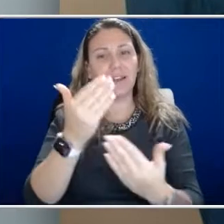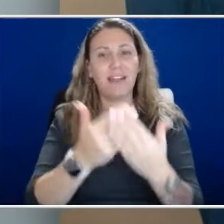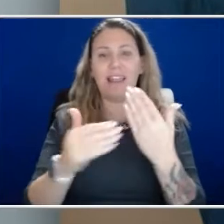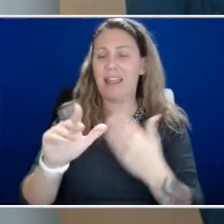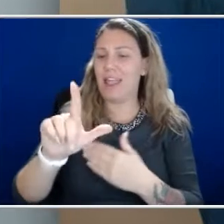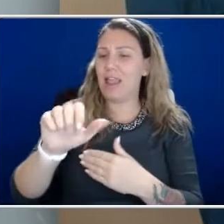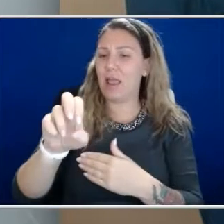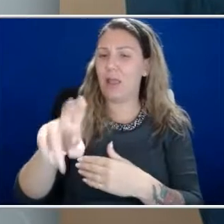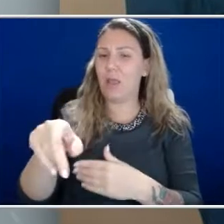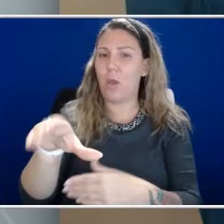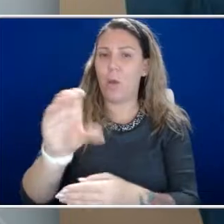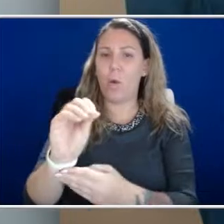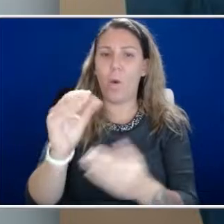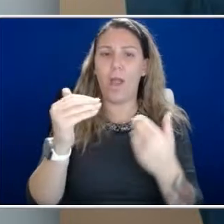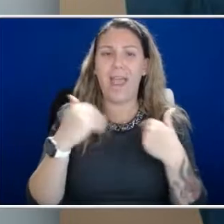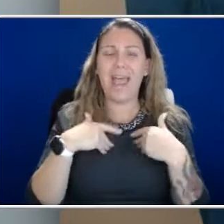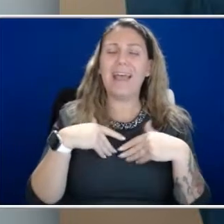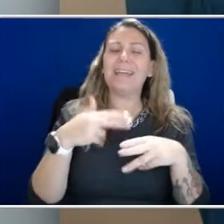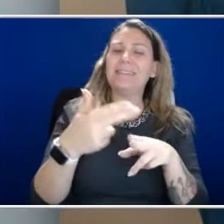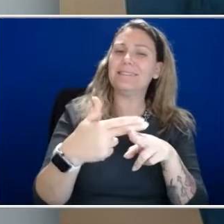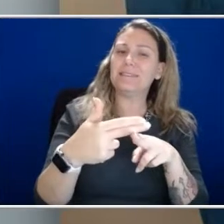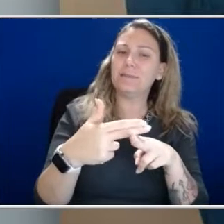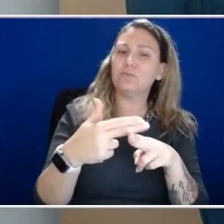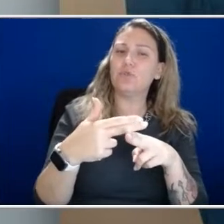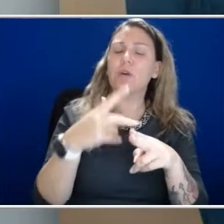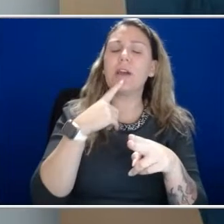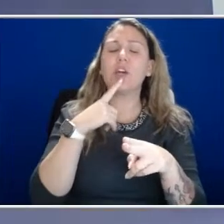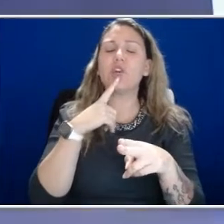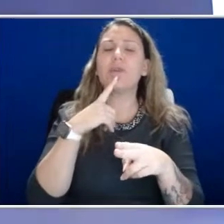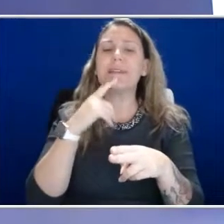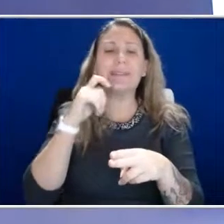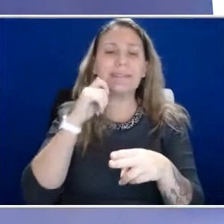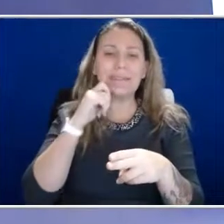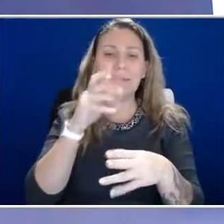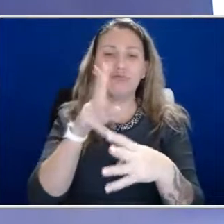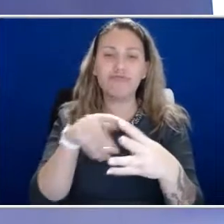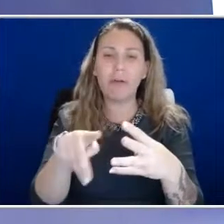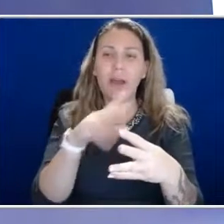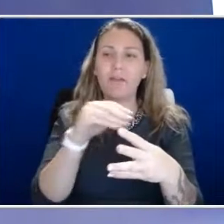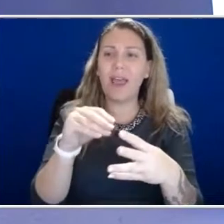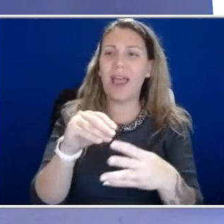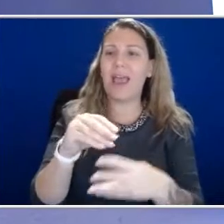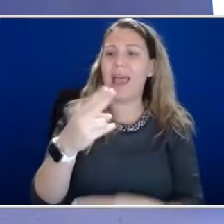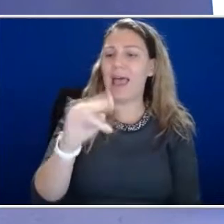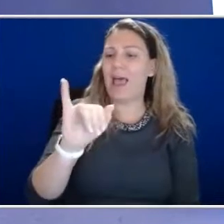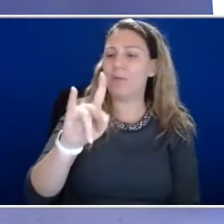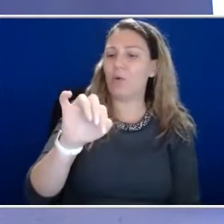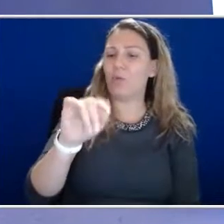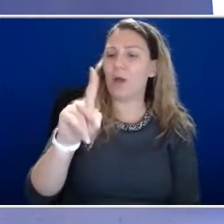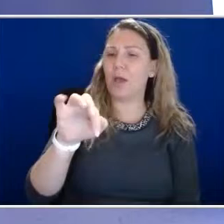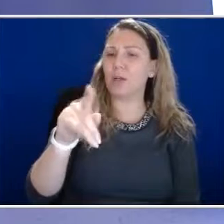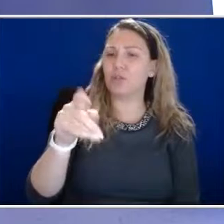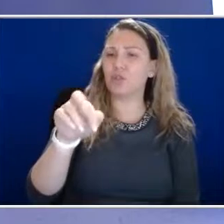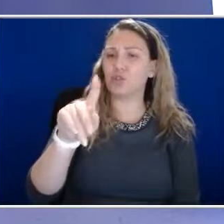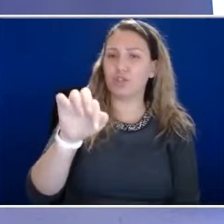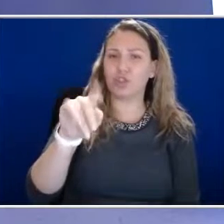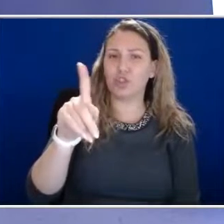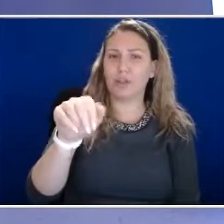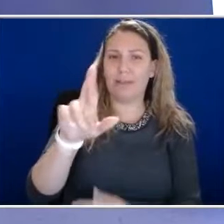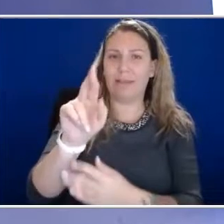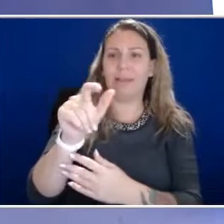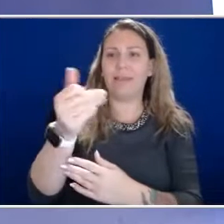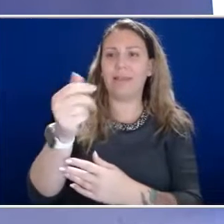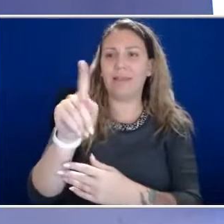grafts and underwent hyperbaric oxygen therapy. Hyperbaric oxygen therapy isn't typically used on